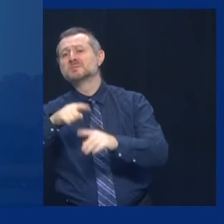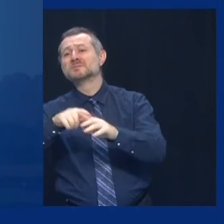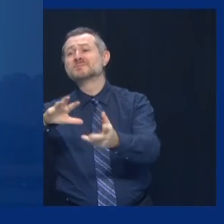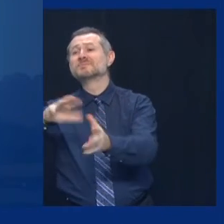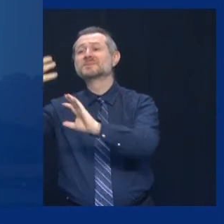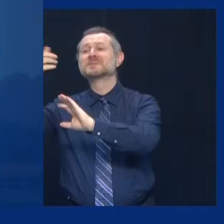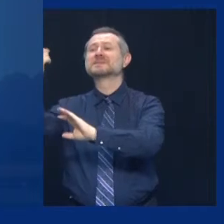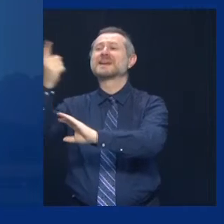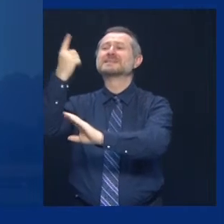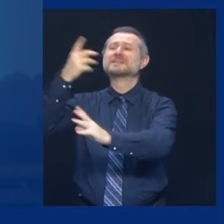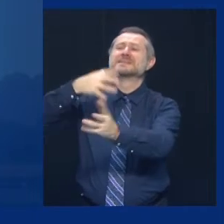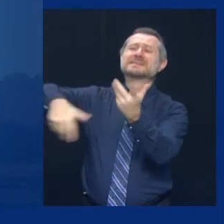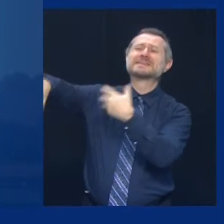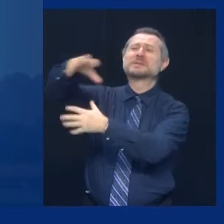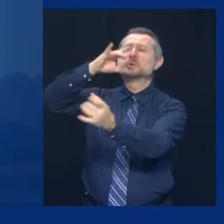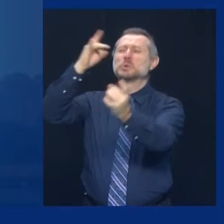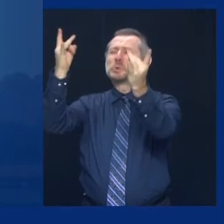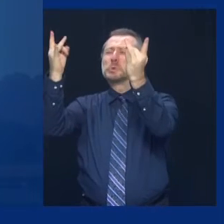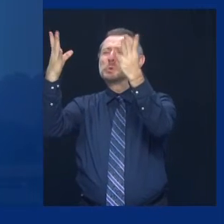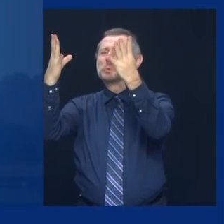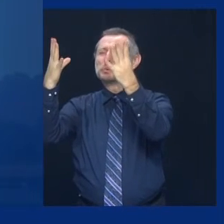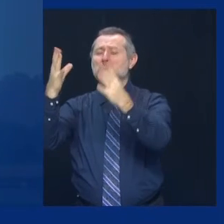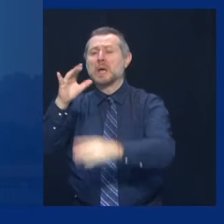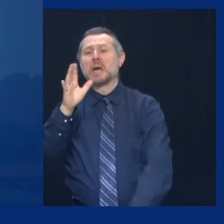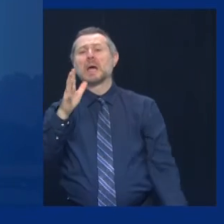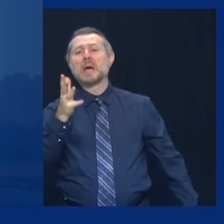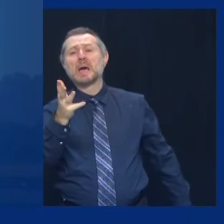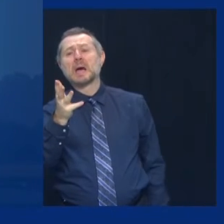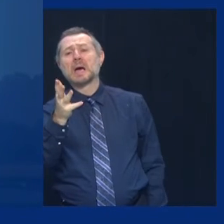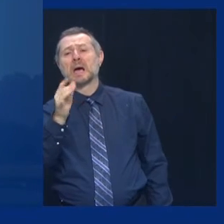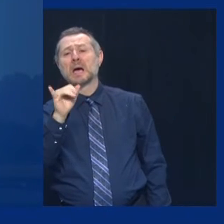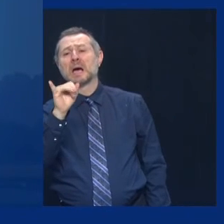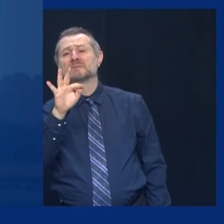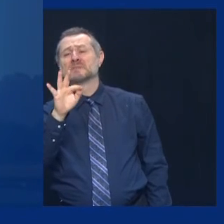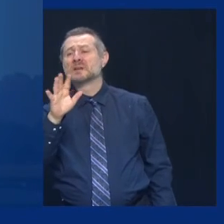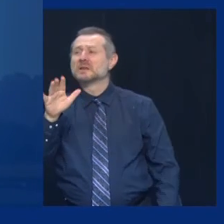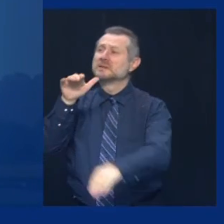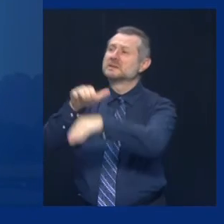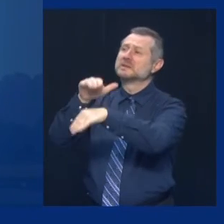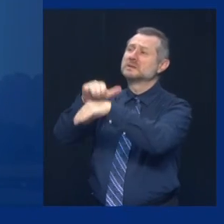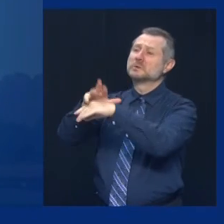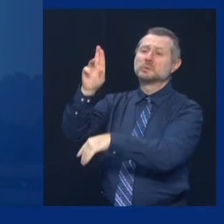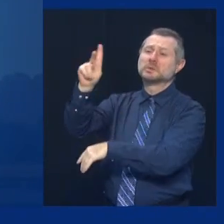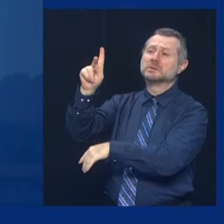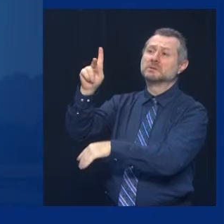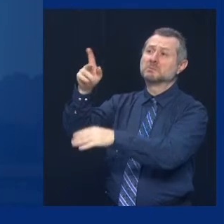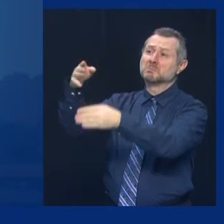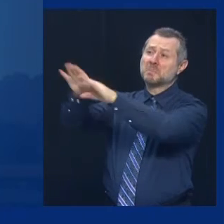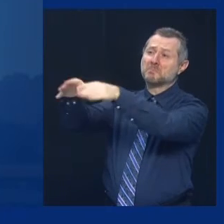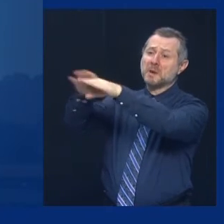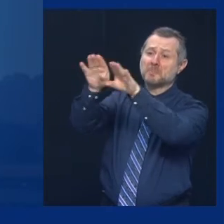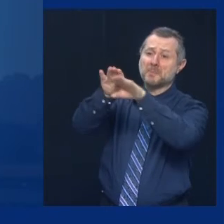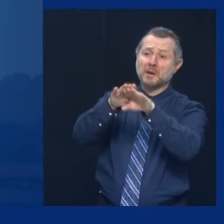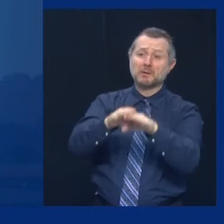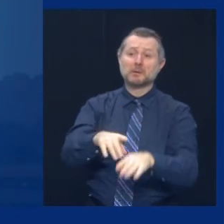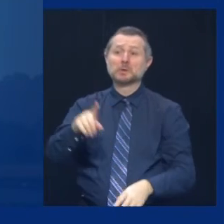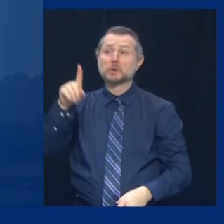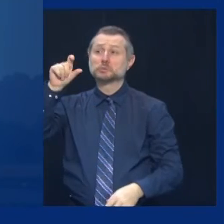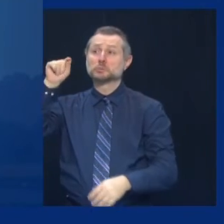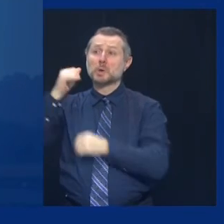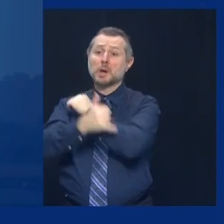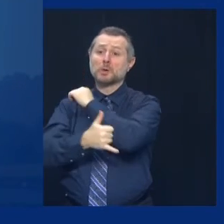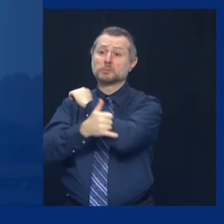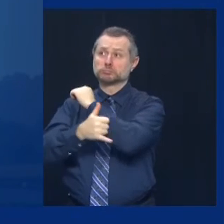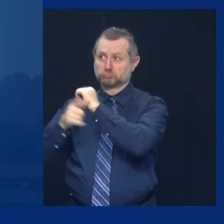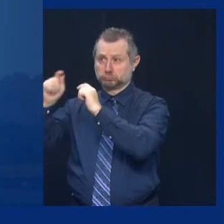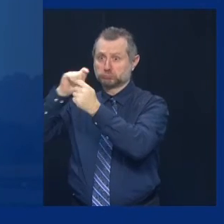UK closed down, if 120 countries require testing, if Canada left a plane on the